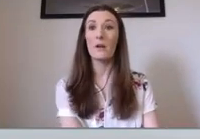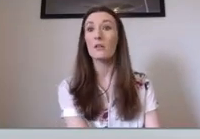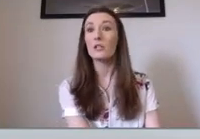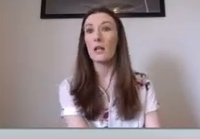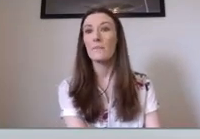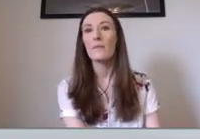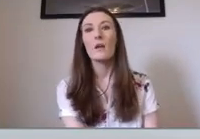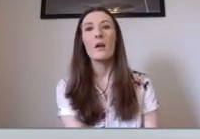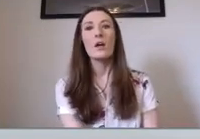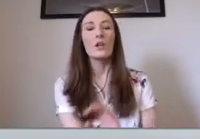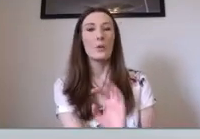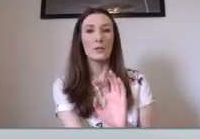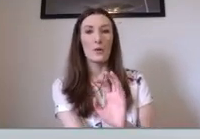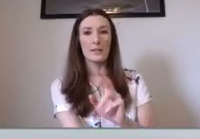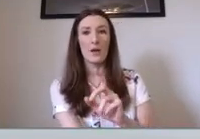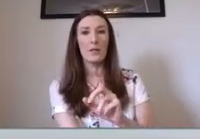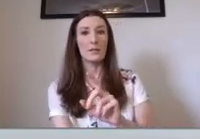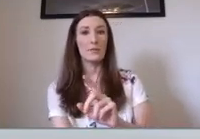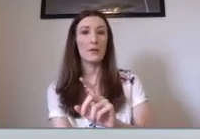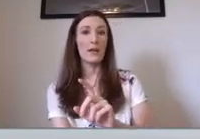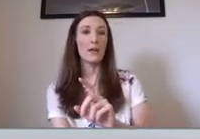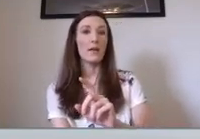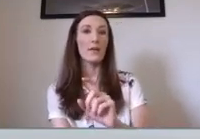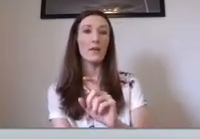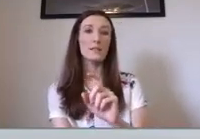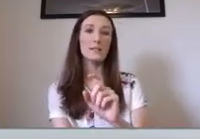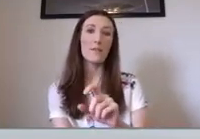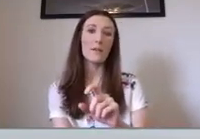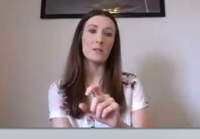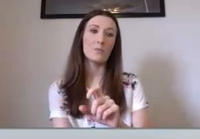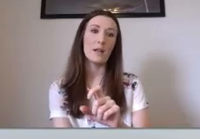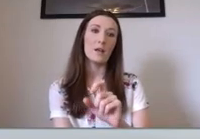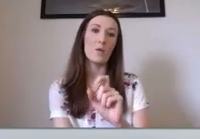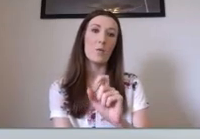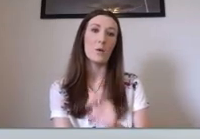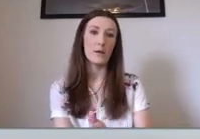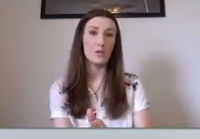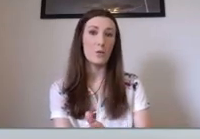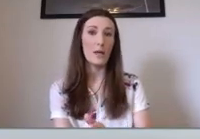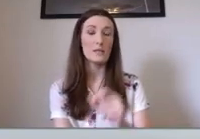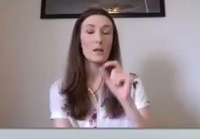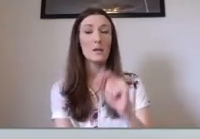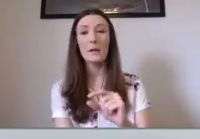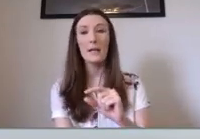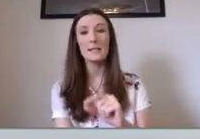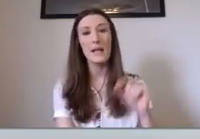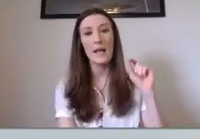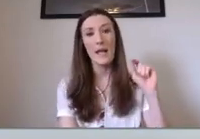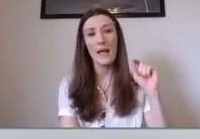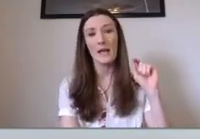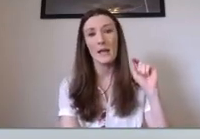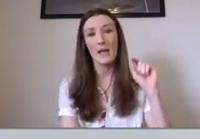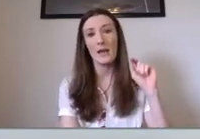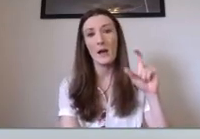Some terminology. You will notice on the screen, deaf is written one of two ways, a lowercase